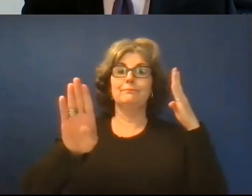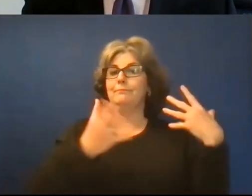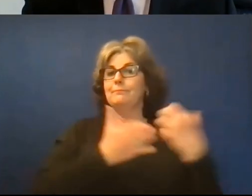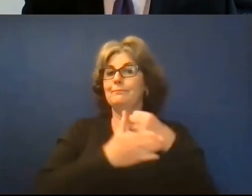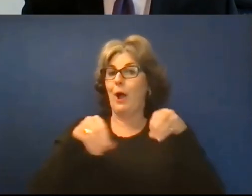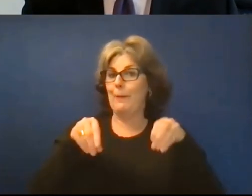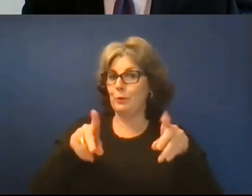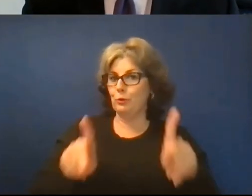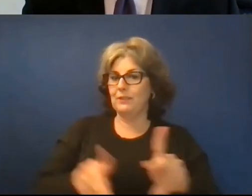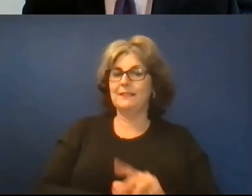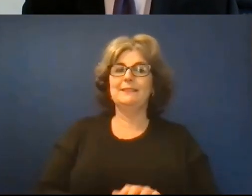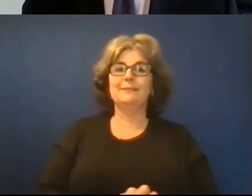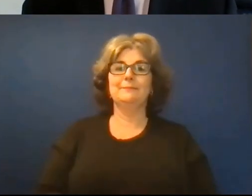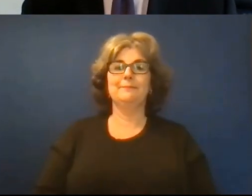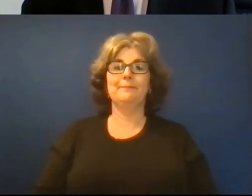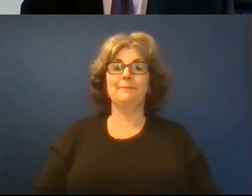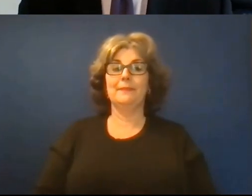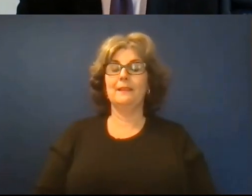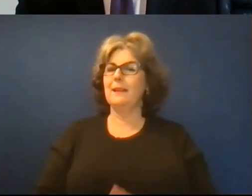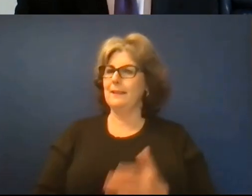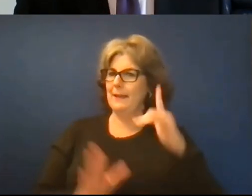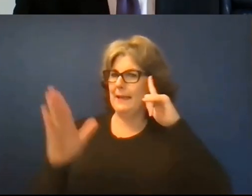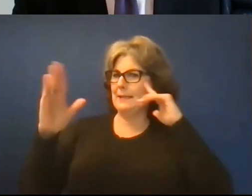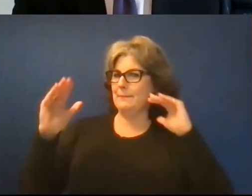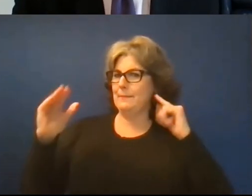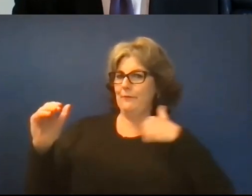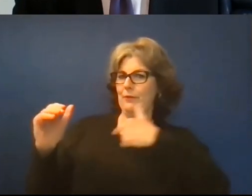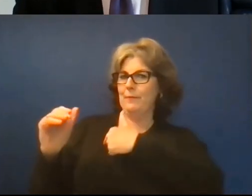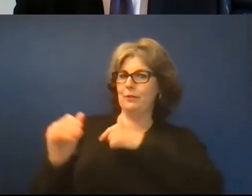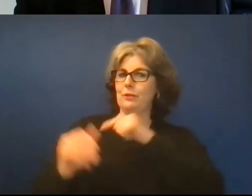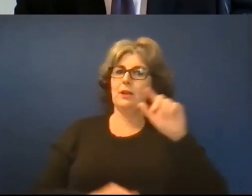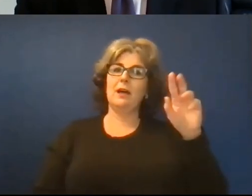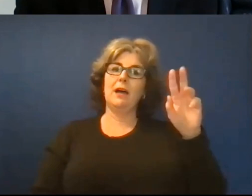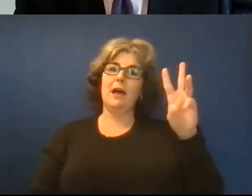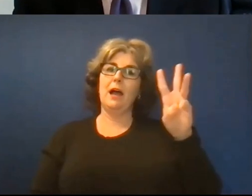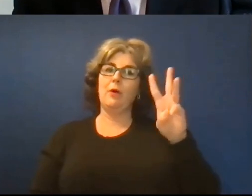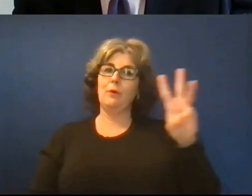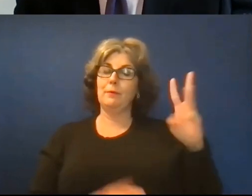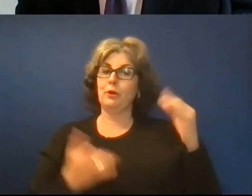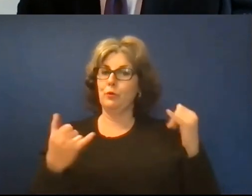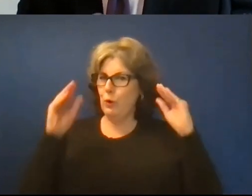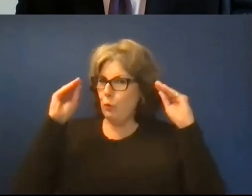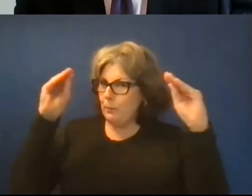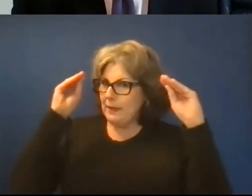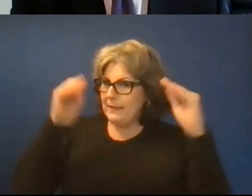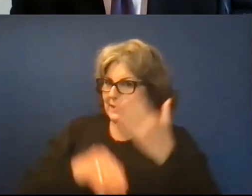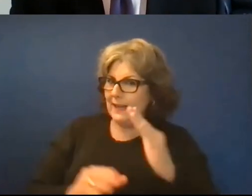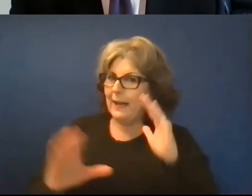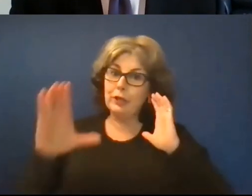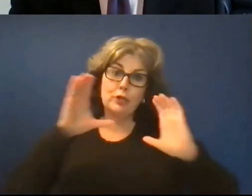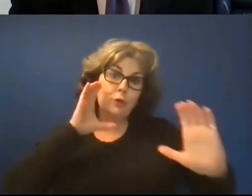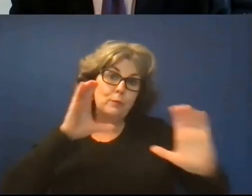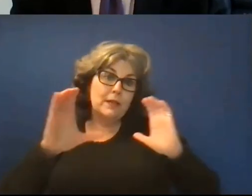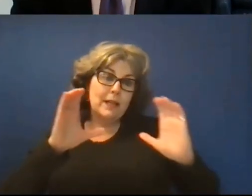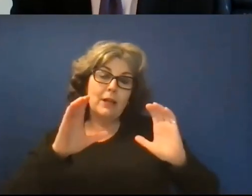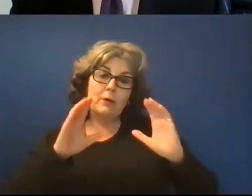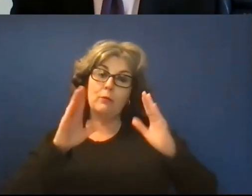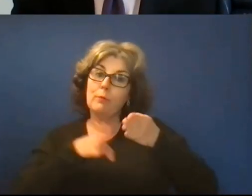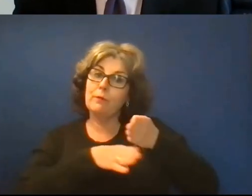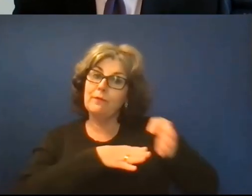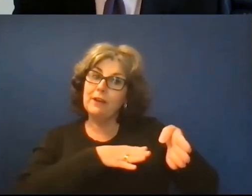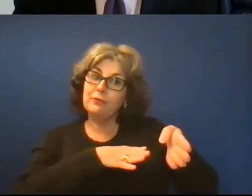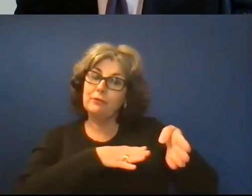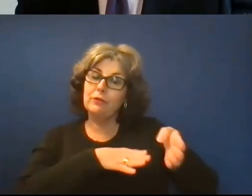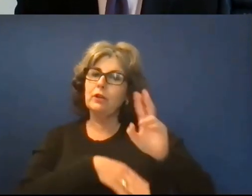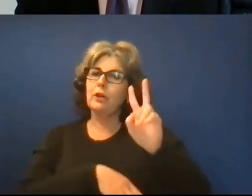opportunities. And that's what you can expect from us through our webinars today. We're going to be teaching how to communicate with professionals and hearing from